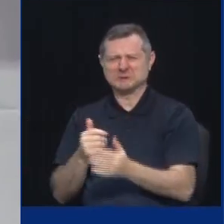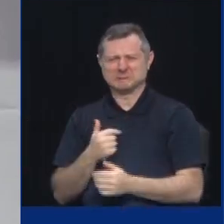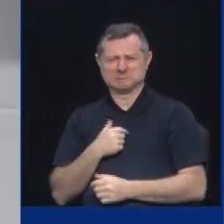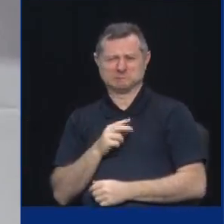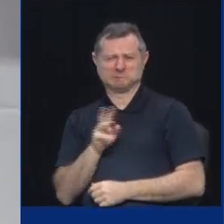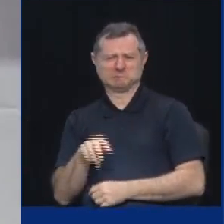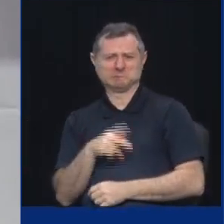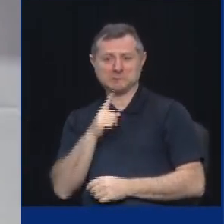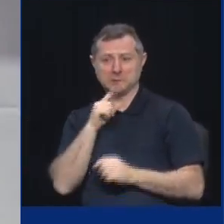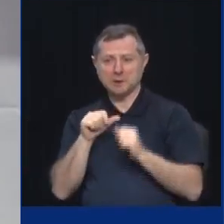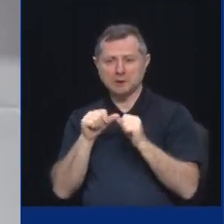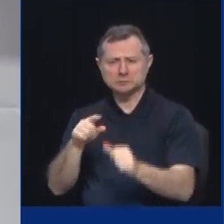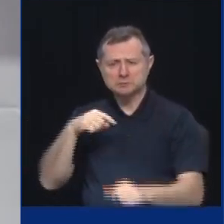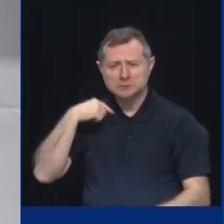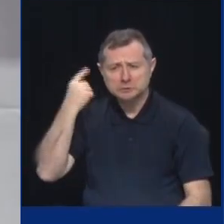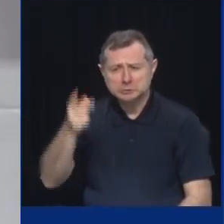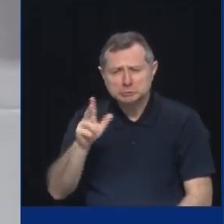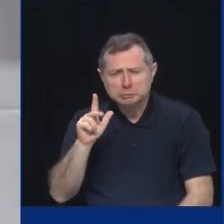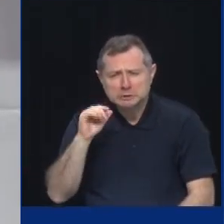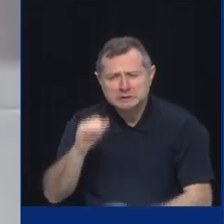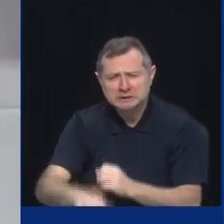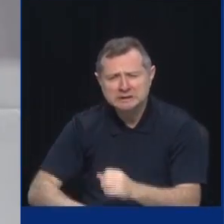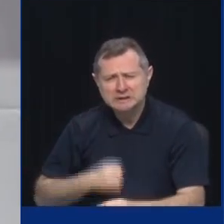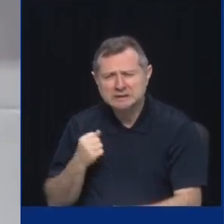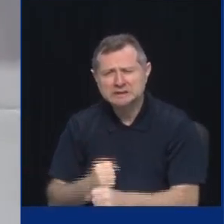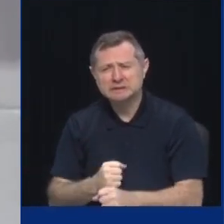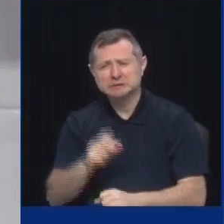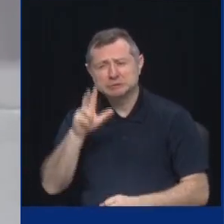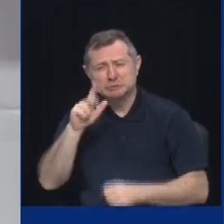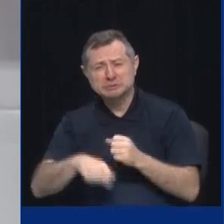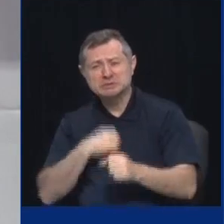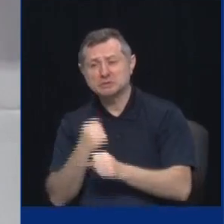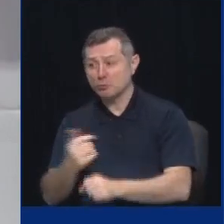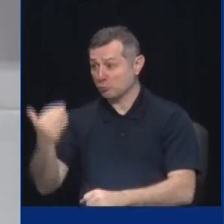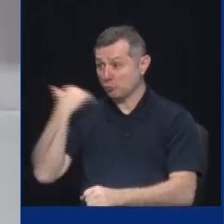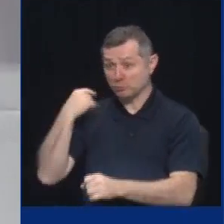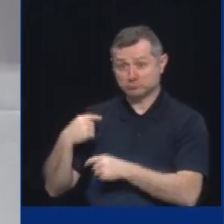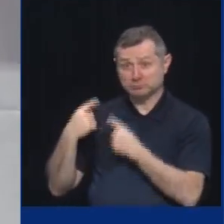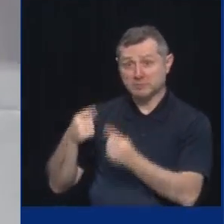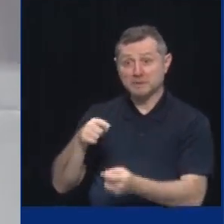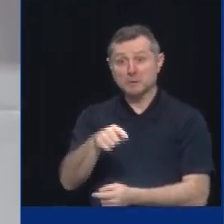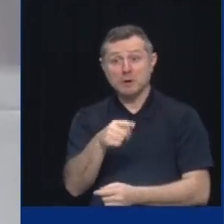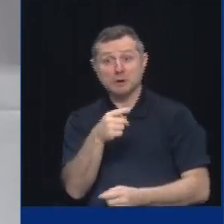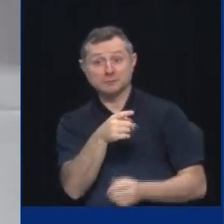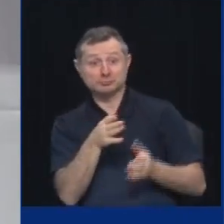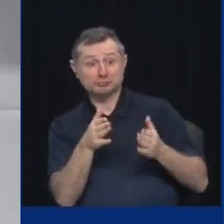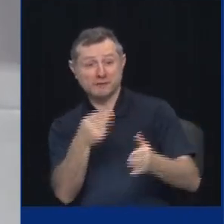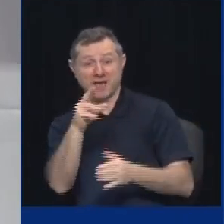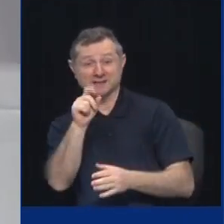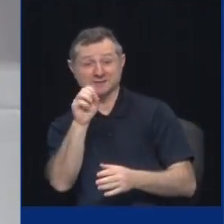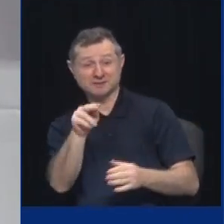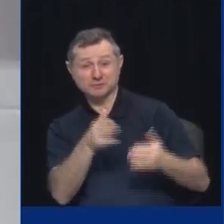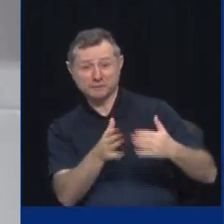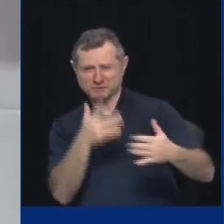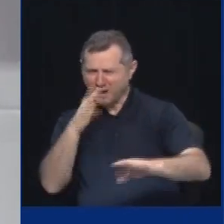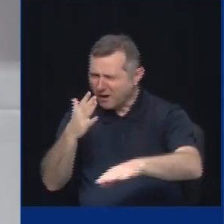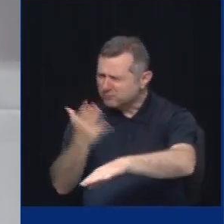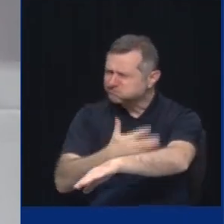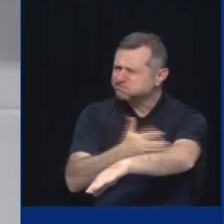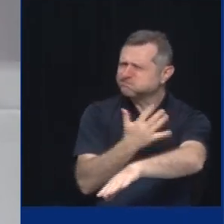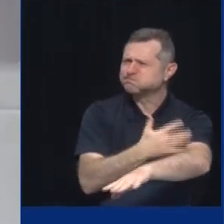years. 23 years ago, the Hudson River was being redone, and we set up the Hudson River Park Trust. And